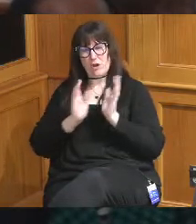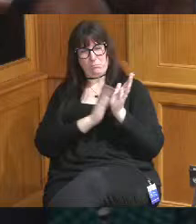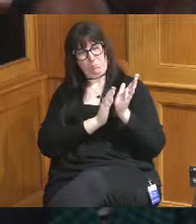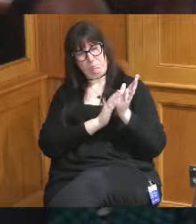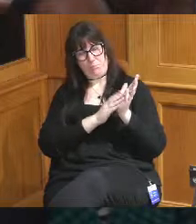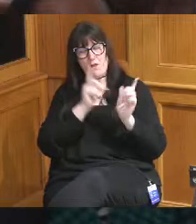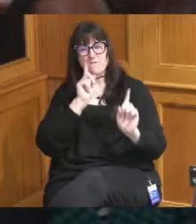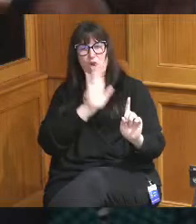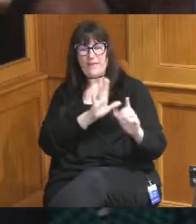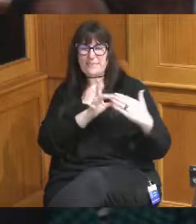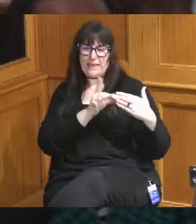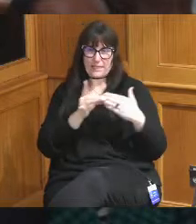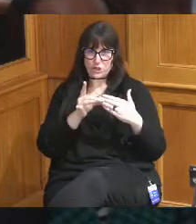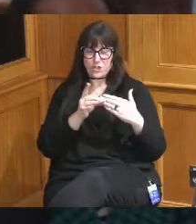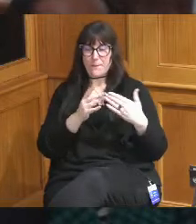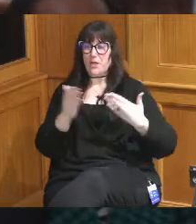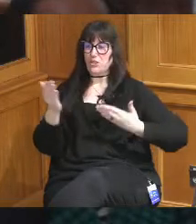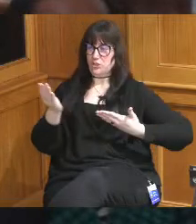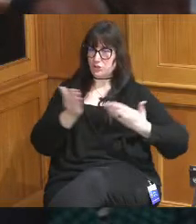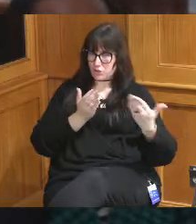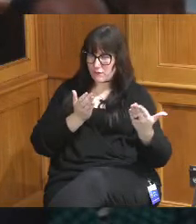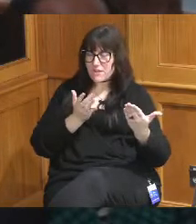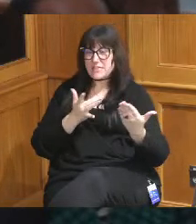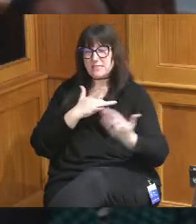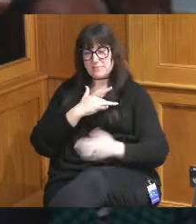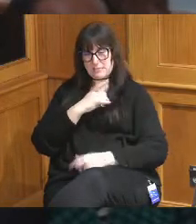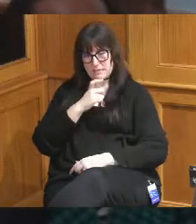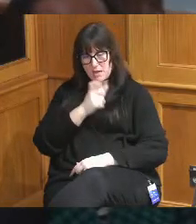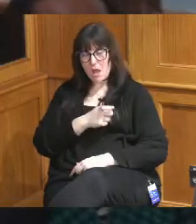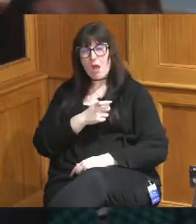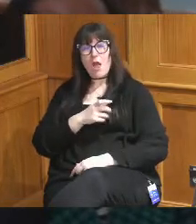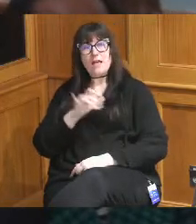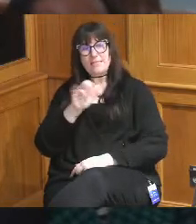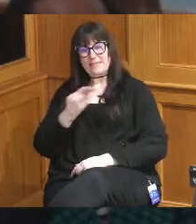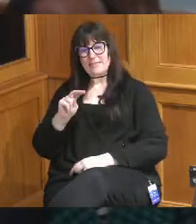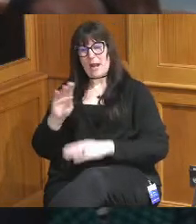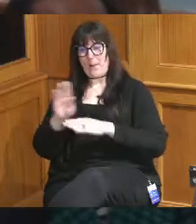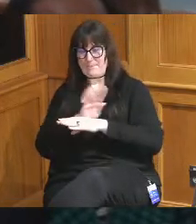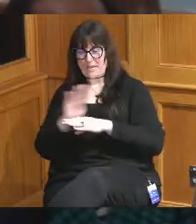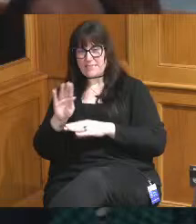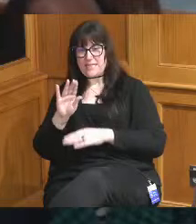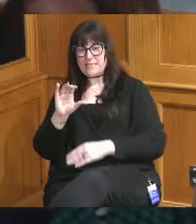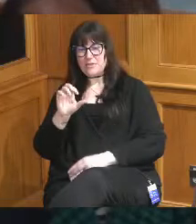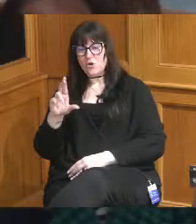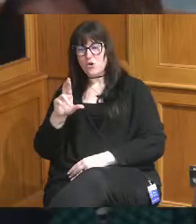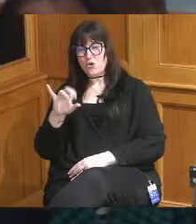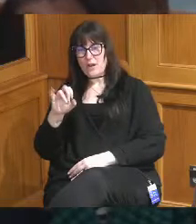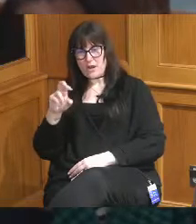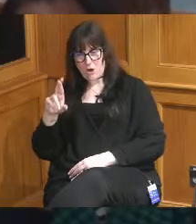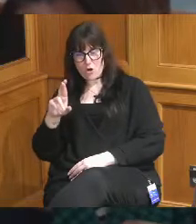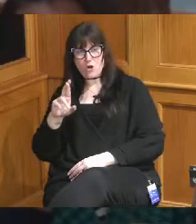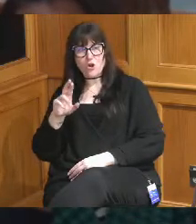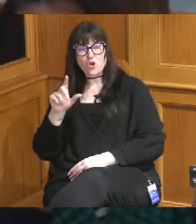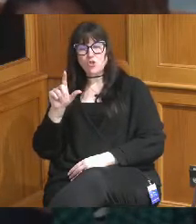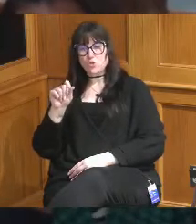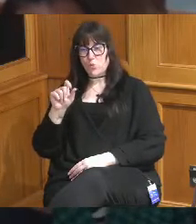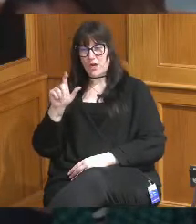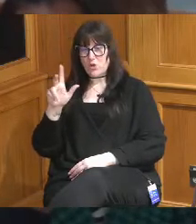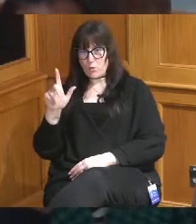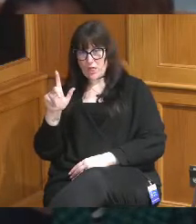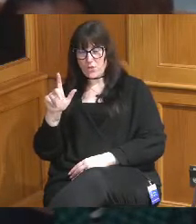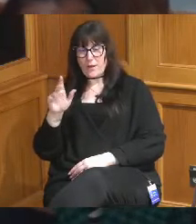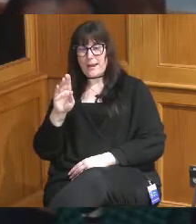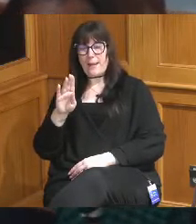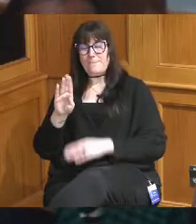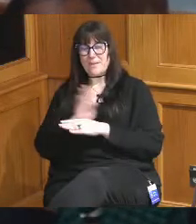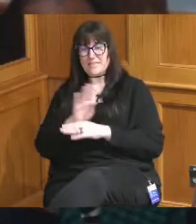his leadership and service, including being recognized by the Cincinnati Business Courier as the 2023 CEO of the Year